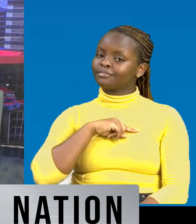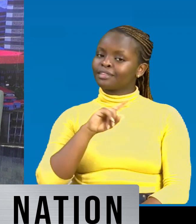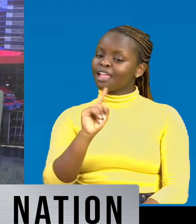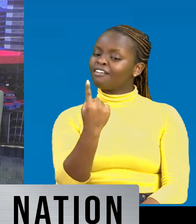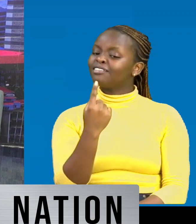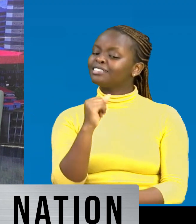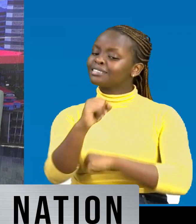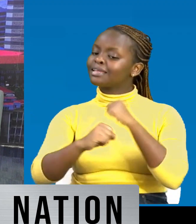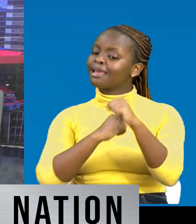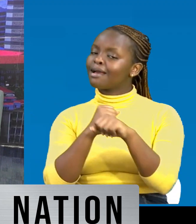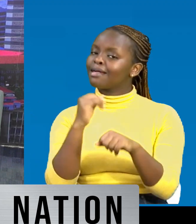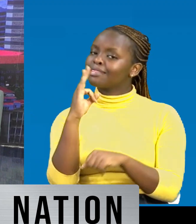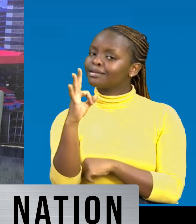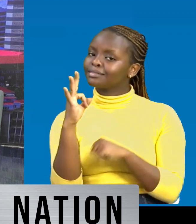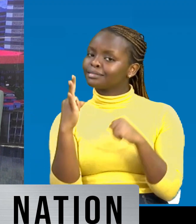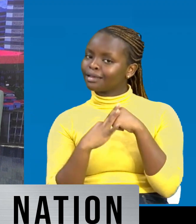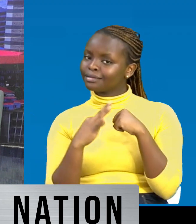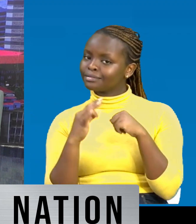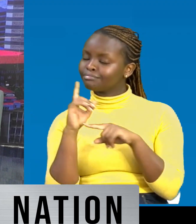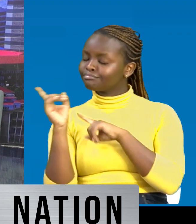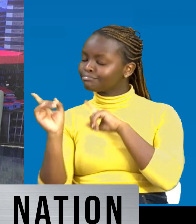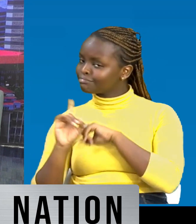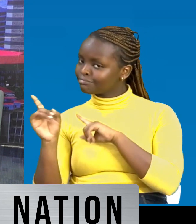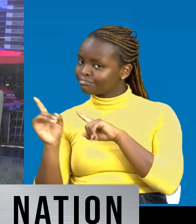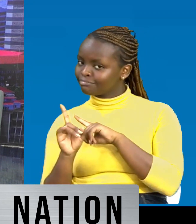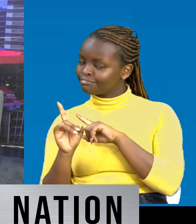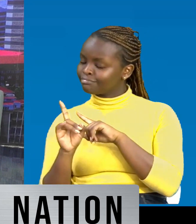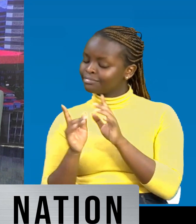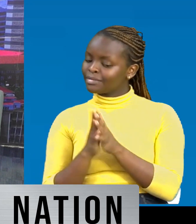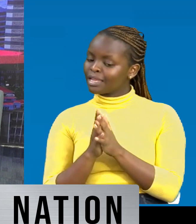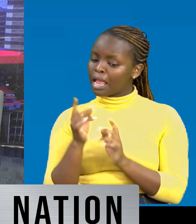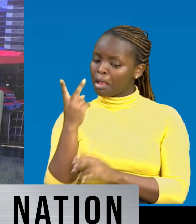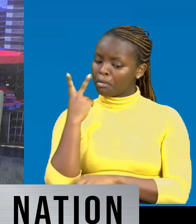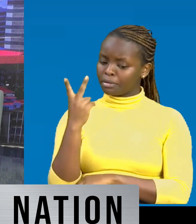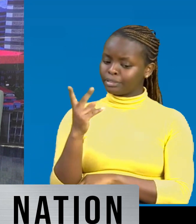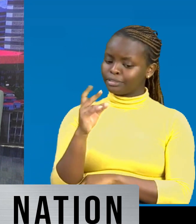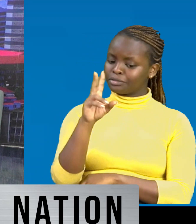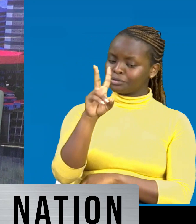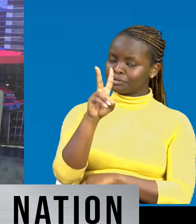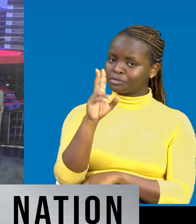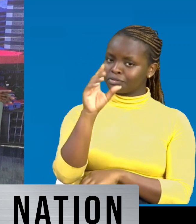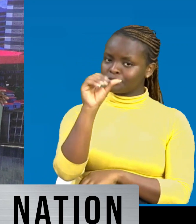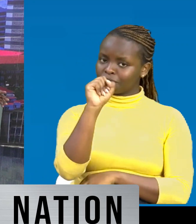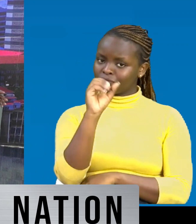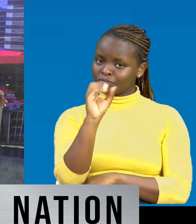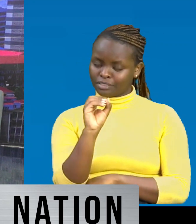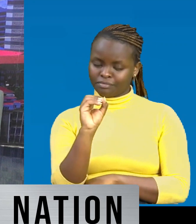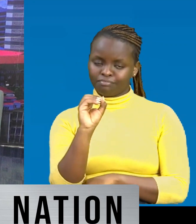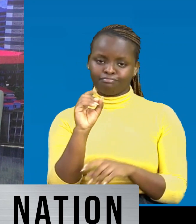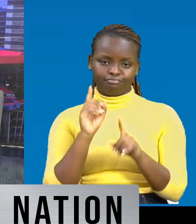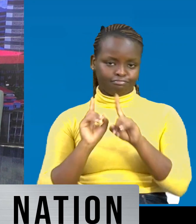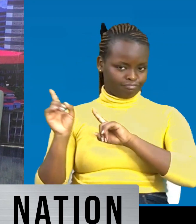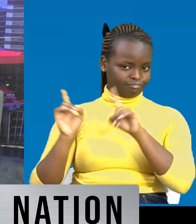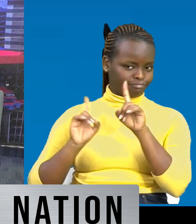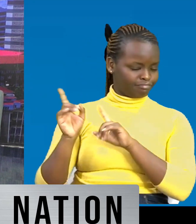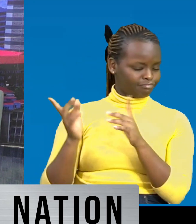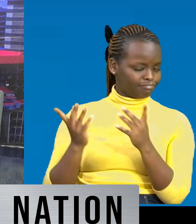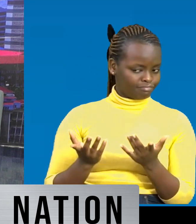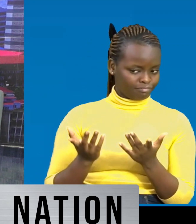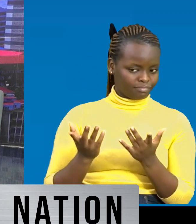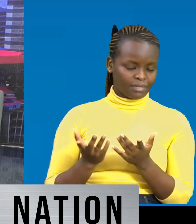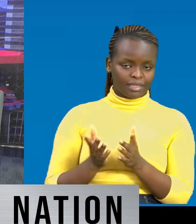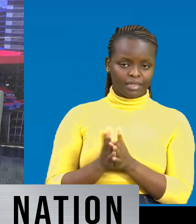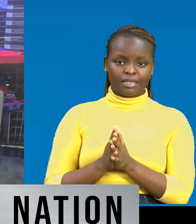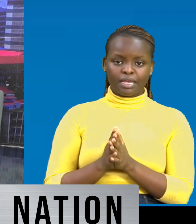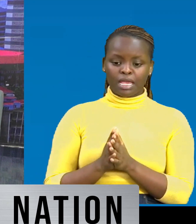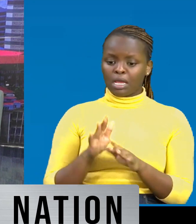Right. 38 trips. We are looking at 250 trips. Take or leave. Don't you think that's good for the